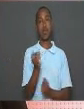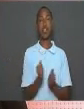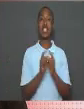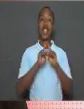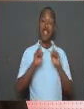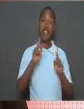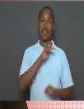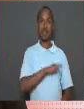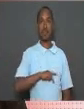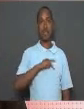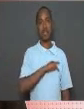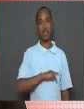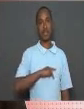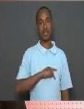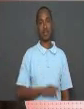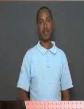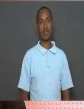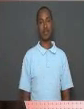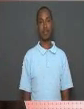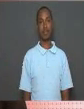different properties.